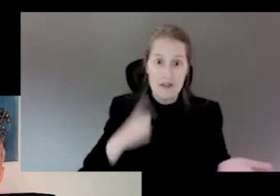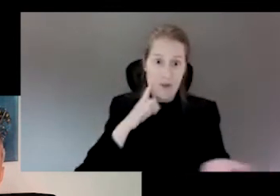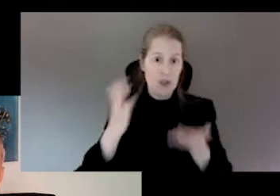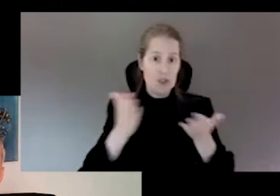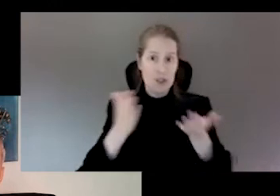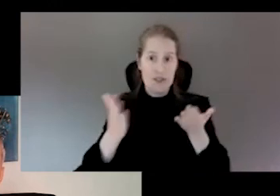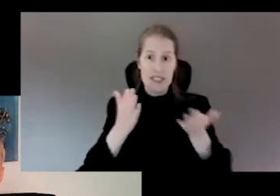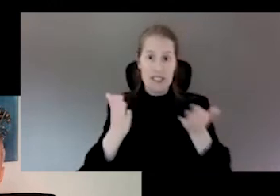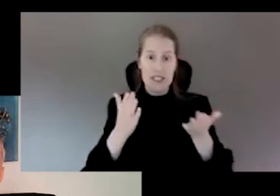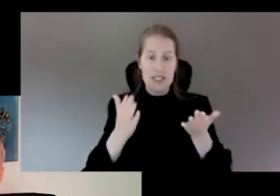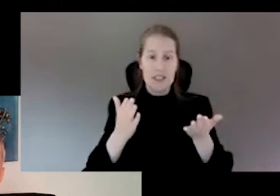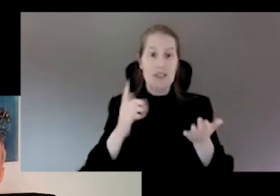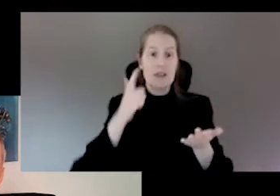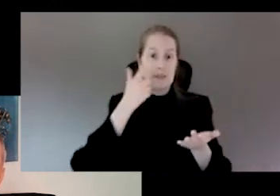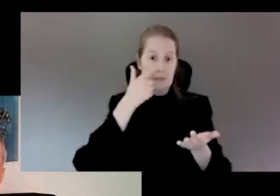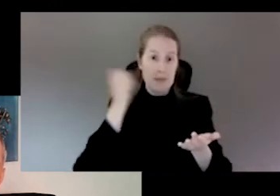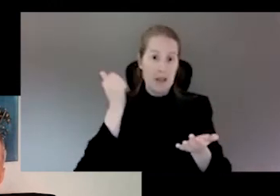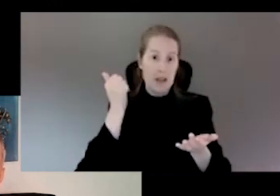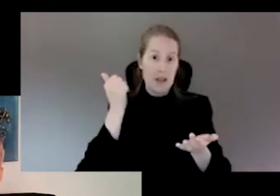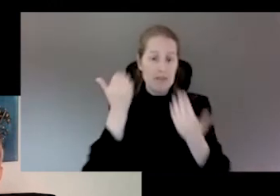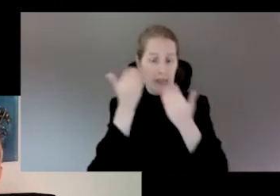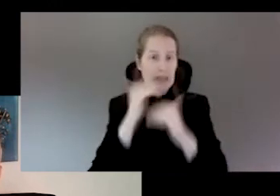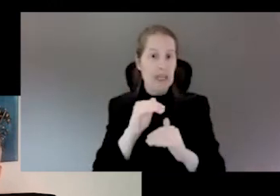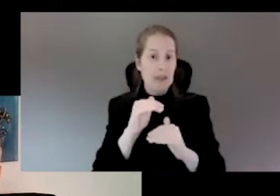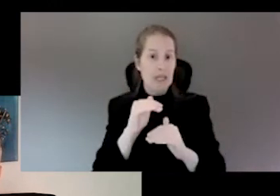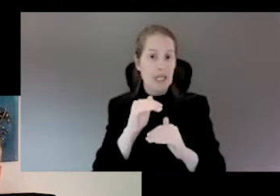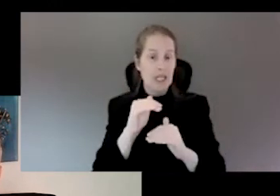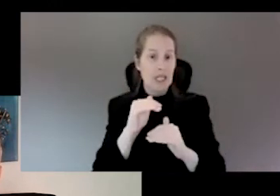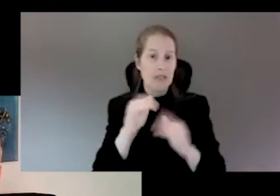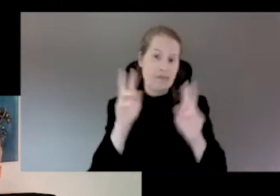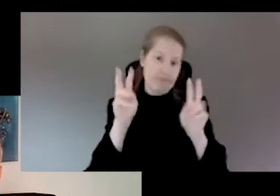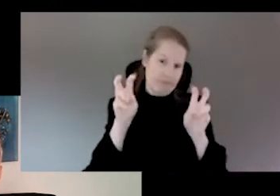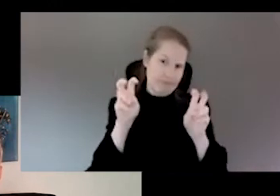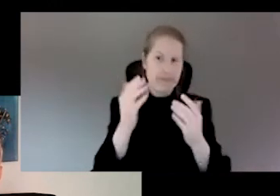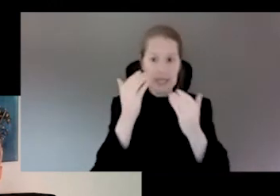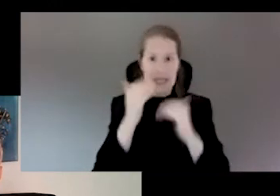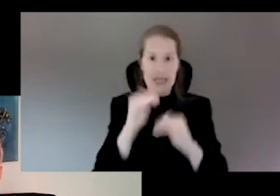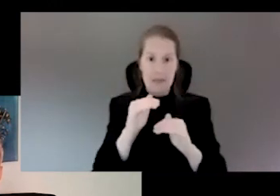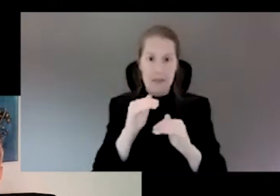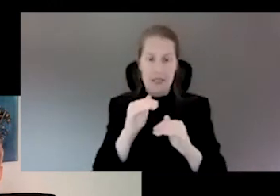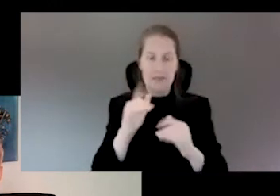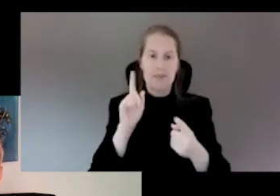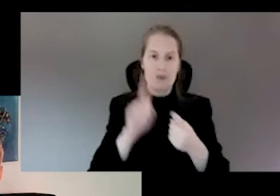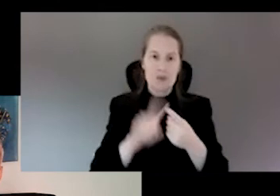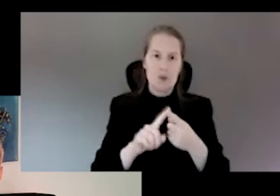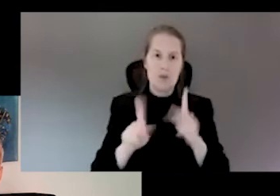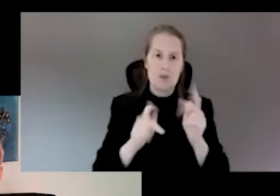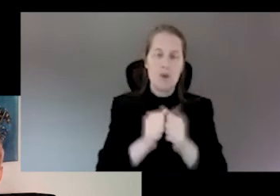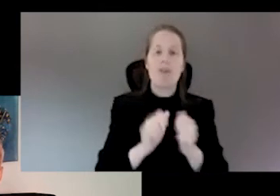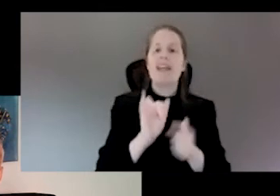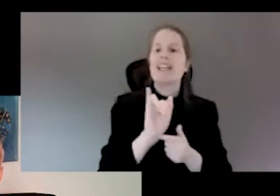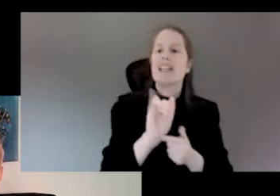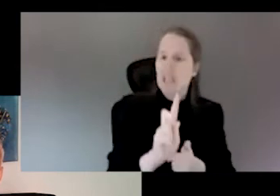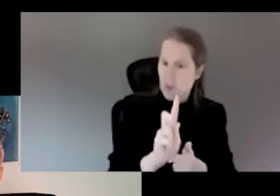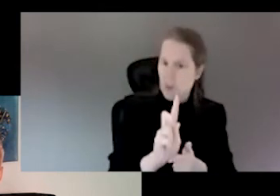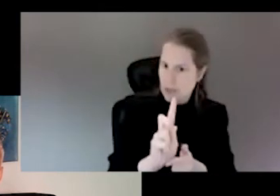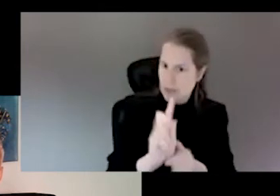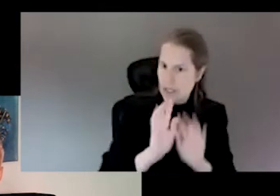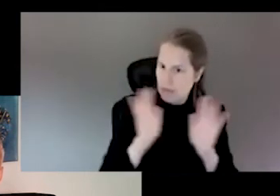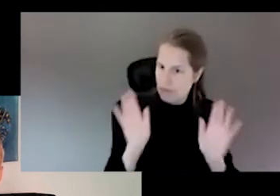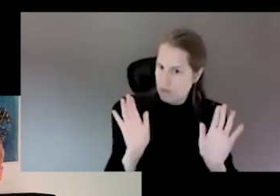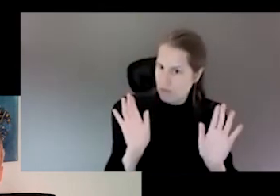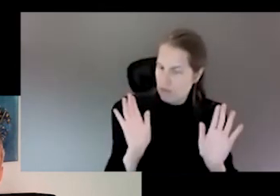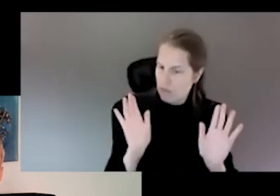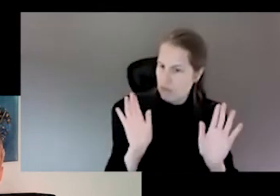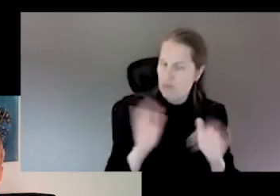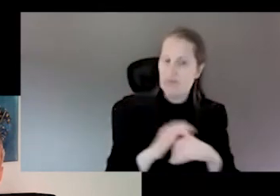just because it is only limited, quote, quote, limited for those with intellectual disabilities. Another